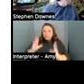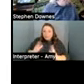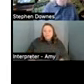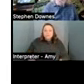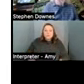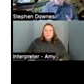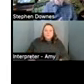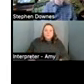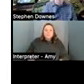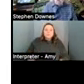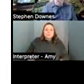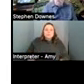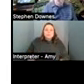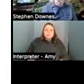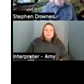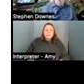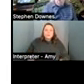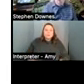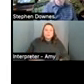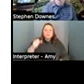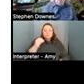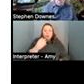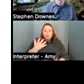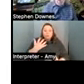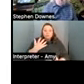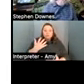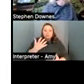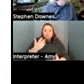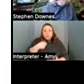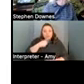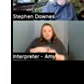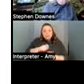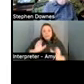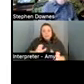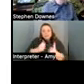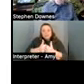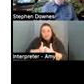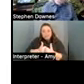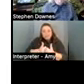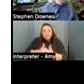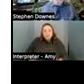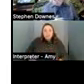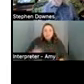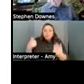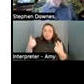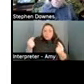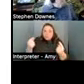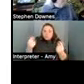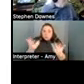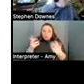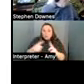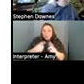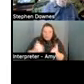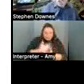so we're faced with a very specific challenge what do we do when everything we do